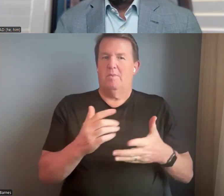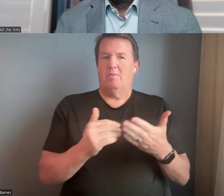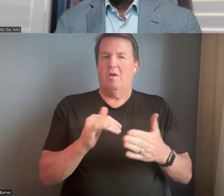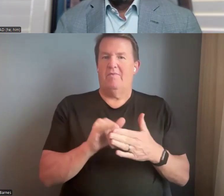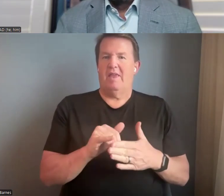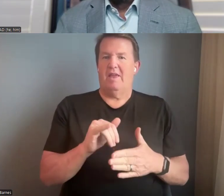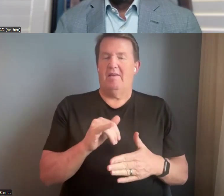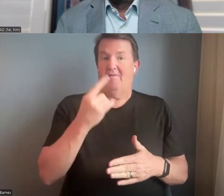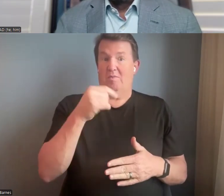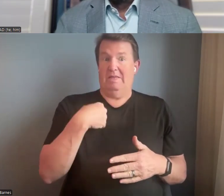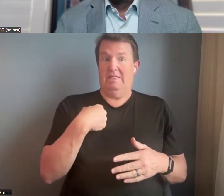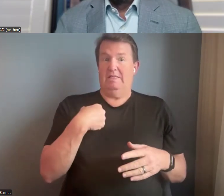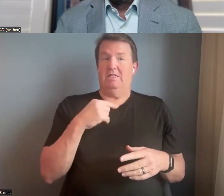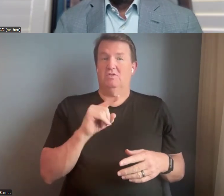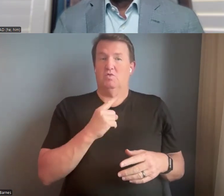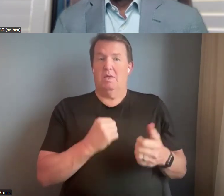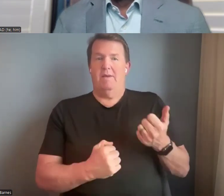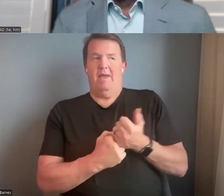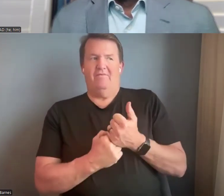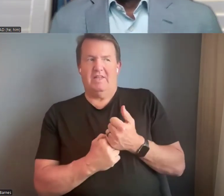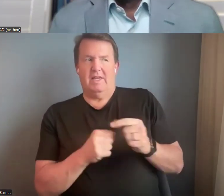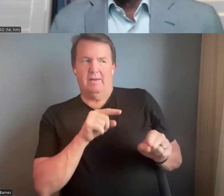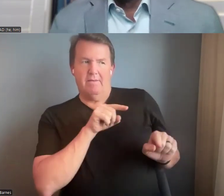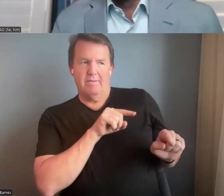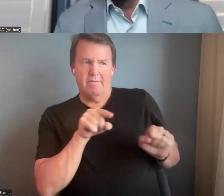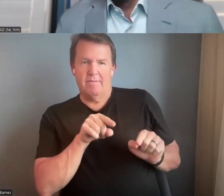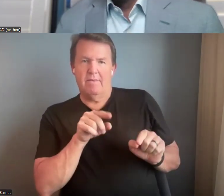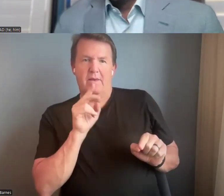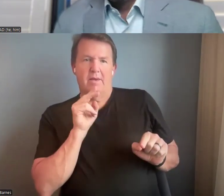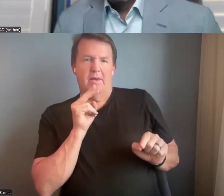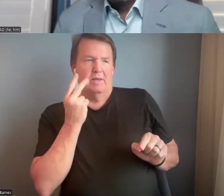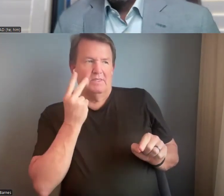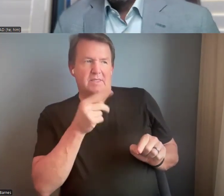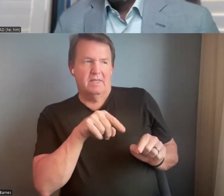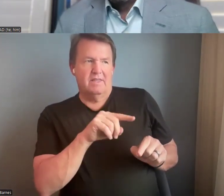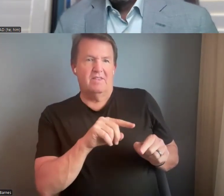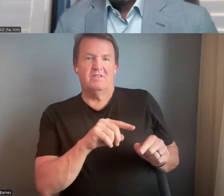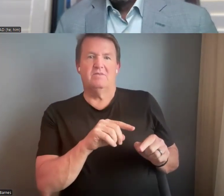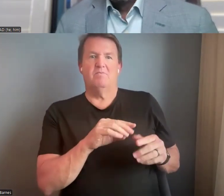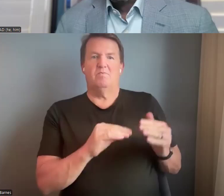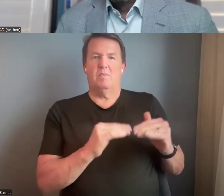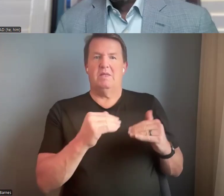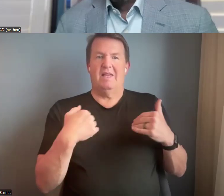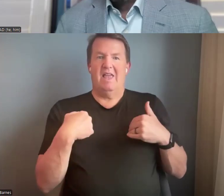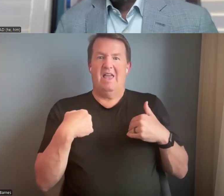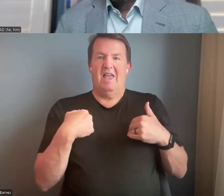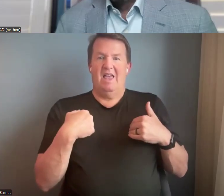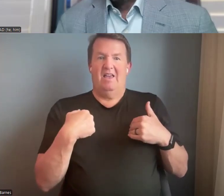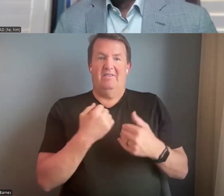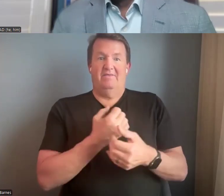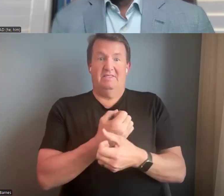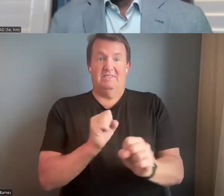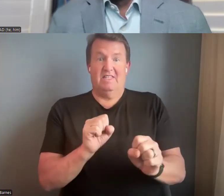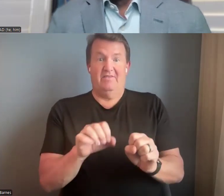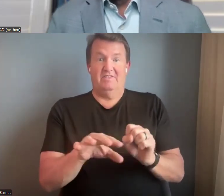of the community, is just really advocating and going out and making sure that our facilities have, create safe spaces. And it